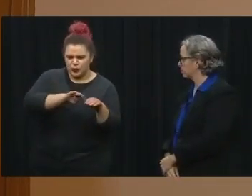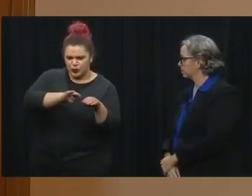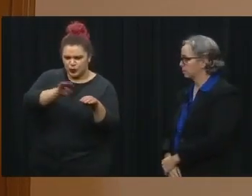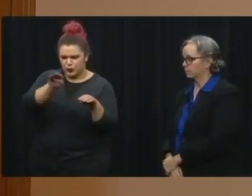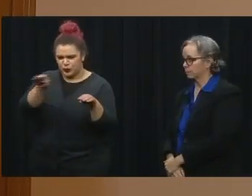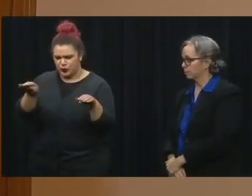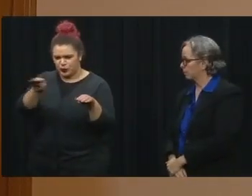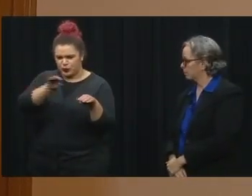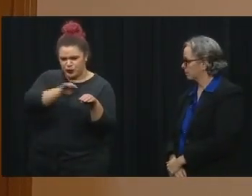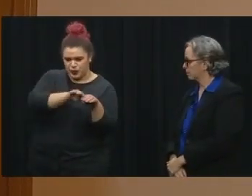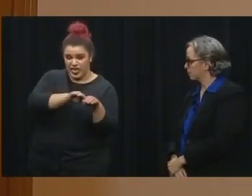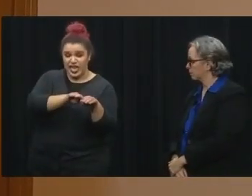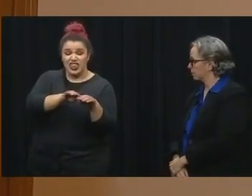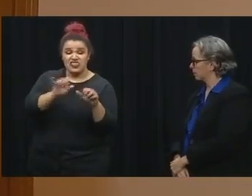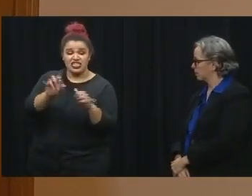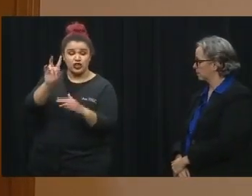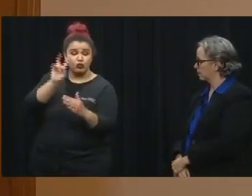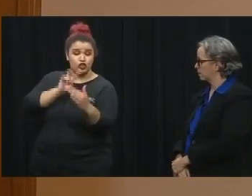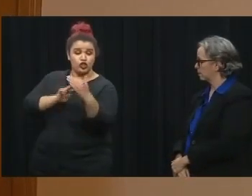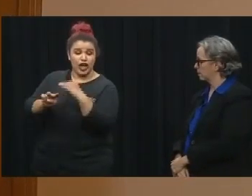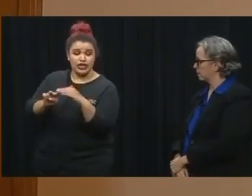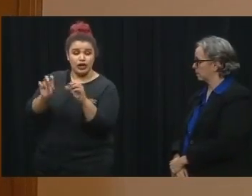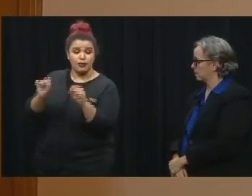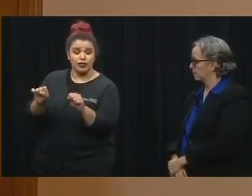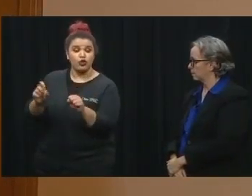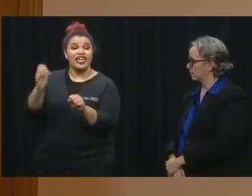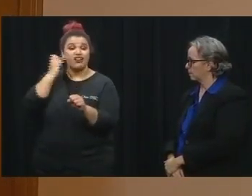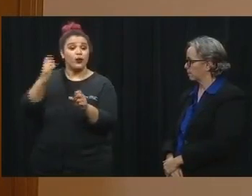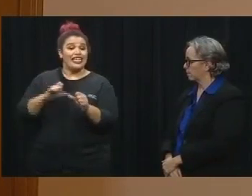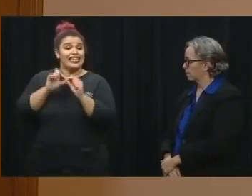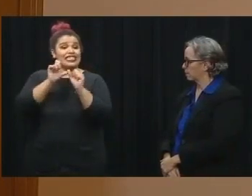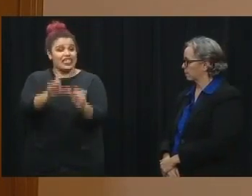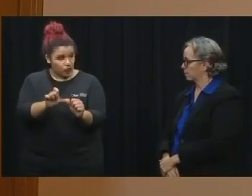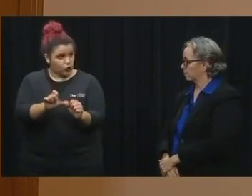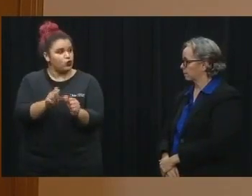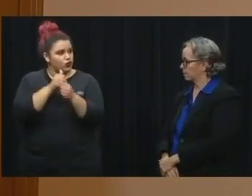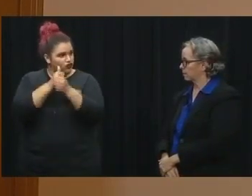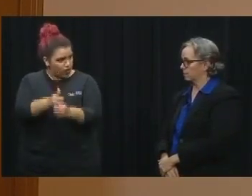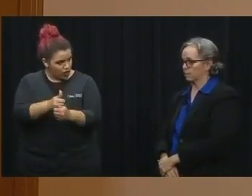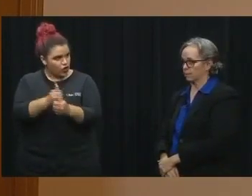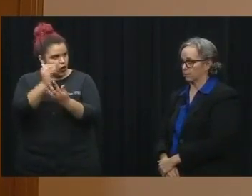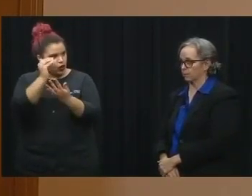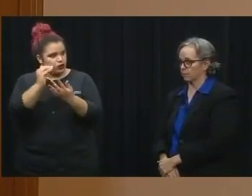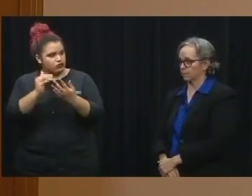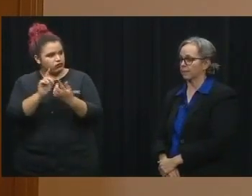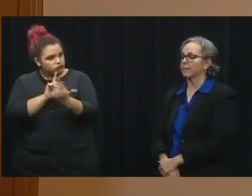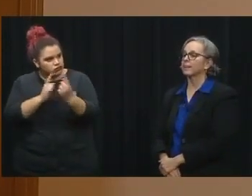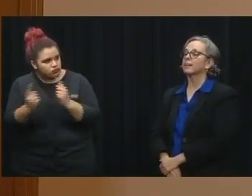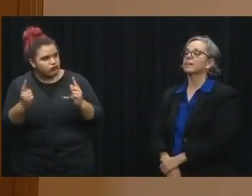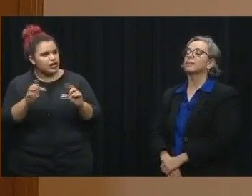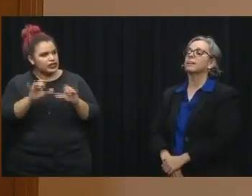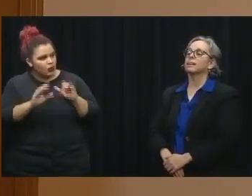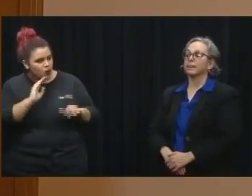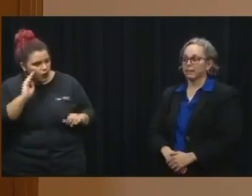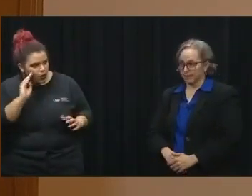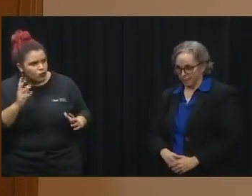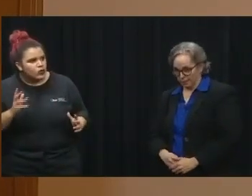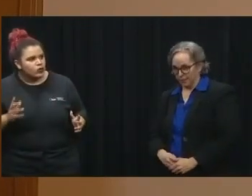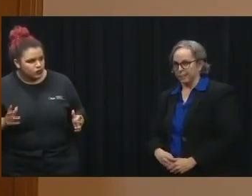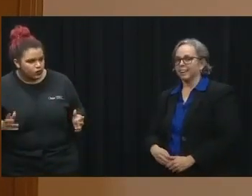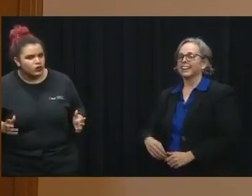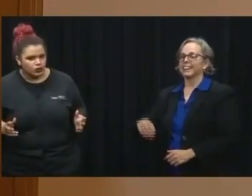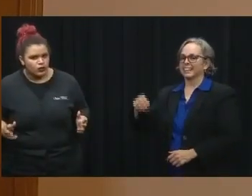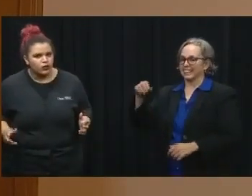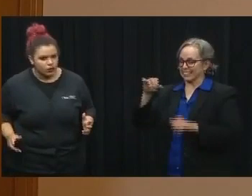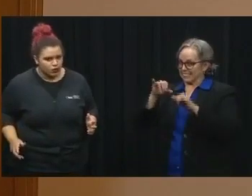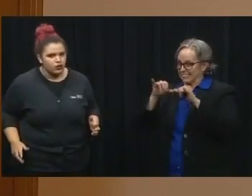that we have now staying in place, or are there additional? Staying in place and getting even better. I've always said that we do have to have